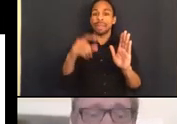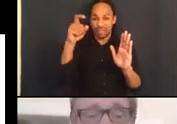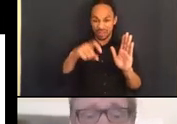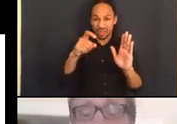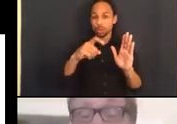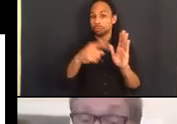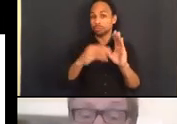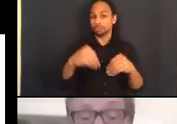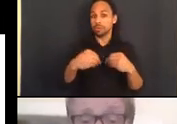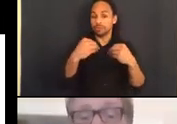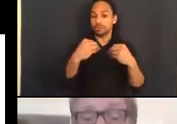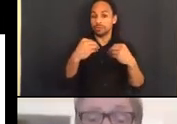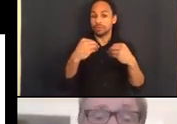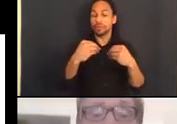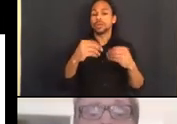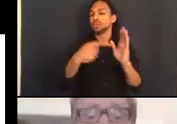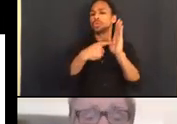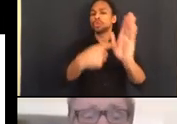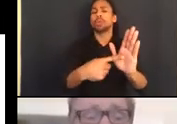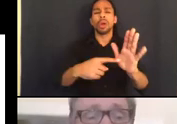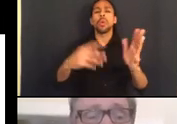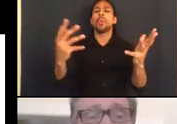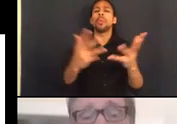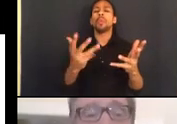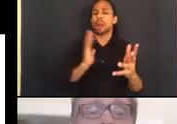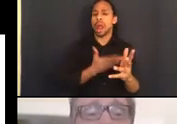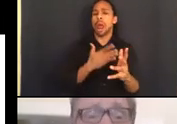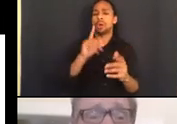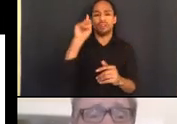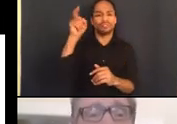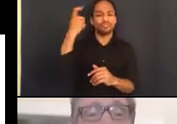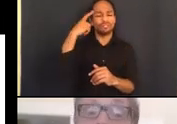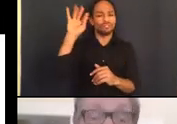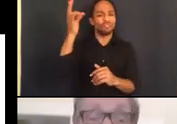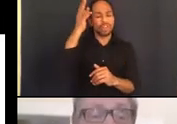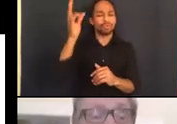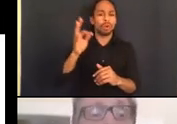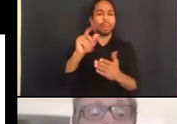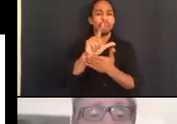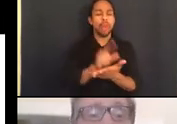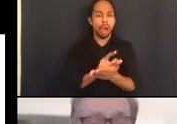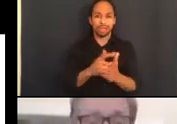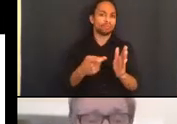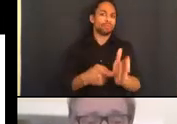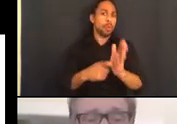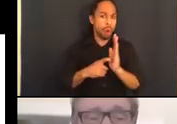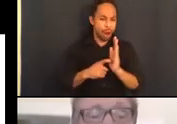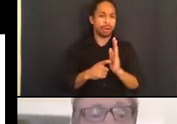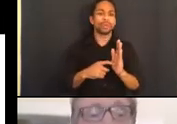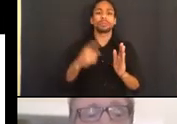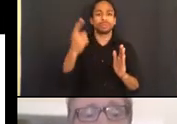to people with disabilities under federal law. Participants included the Bazelon Center for Mental Health Law. On April